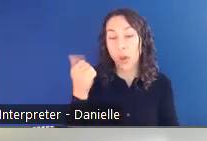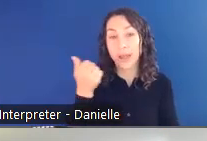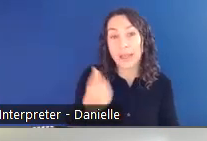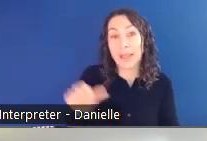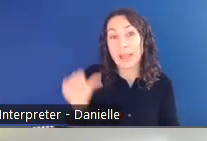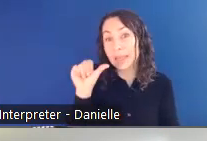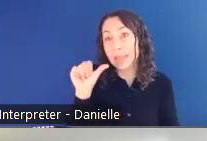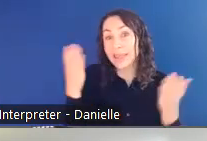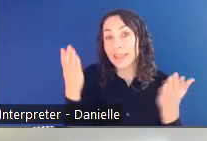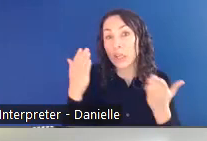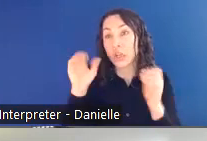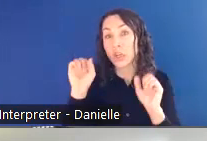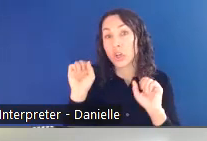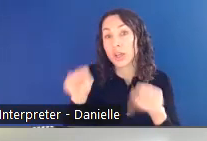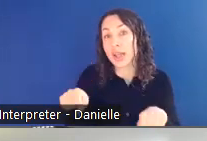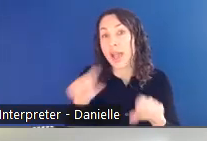these will be posted?